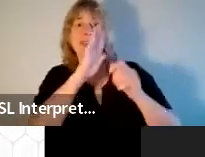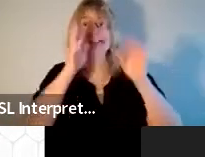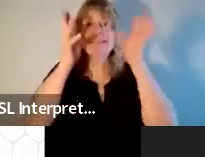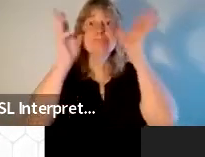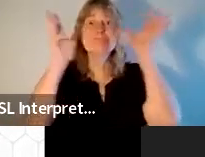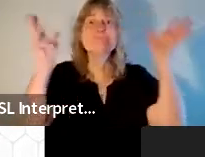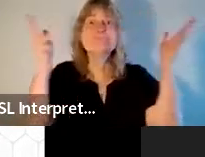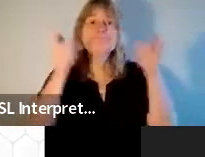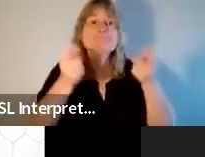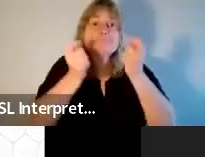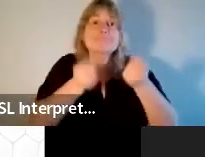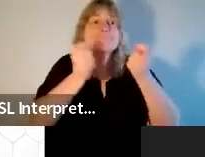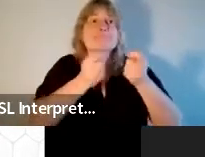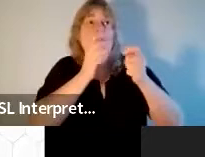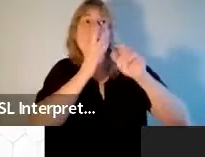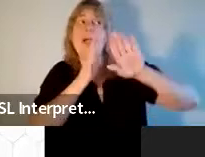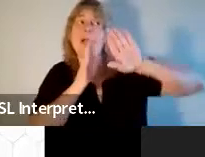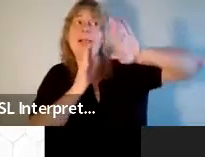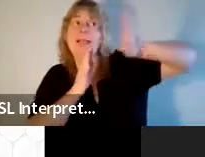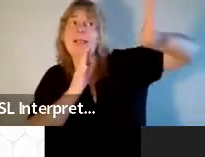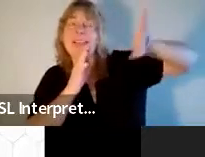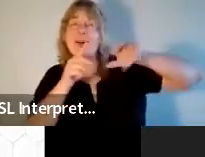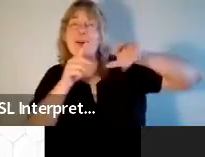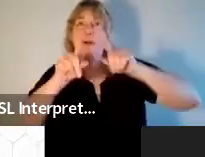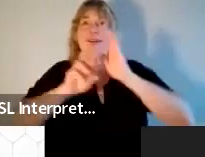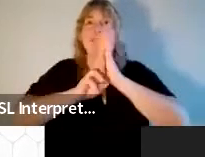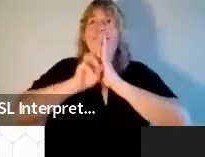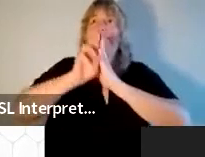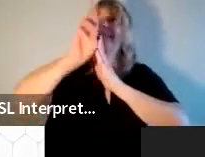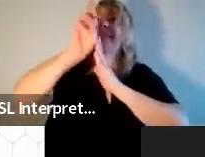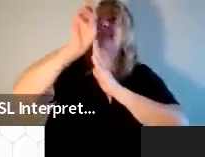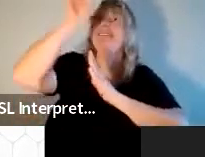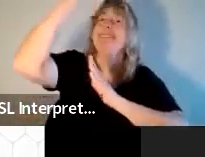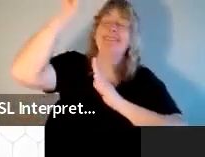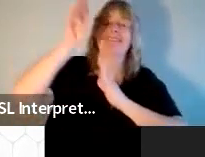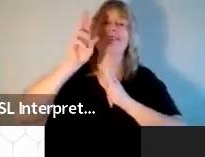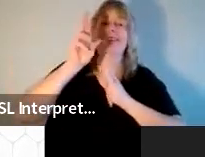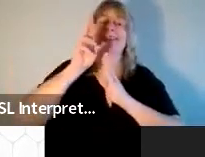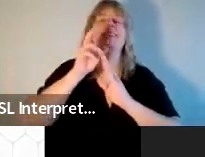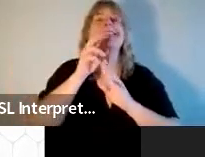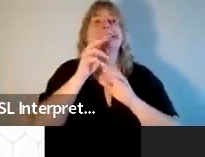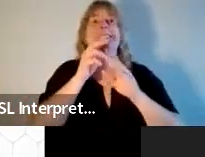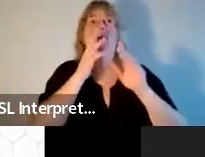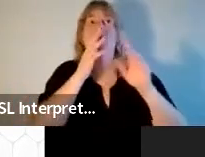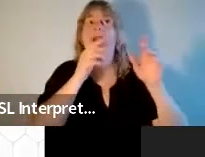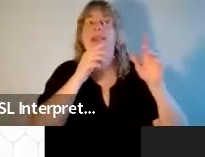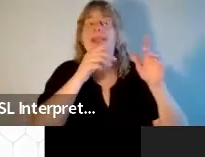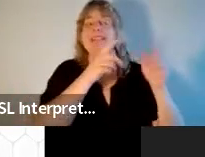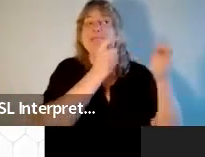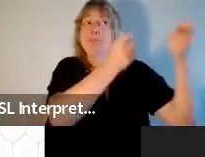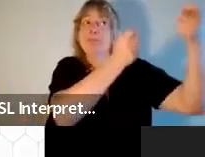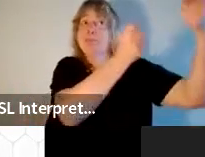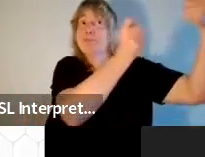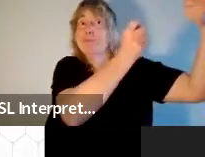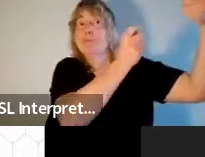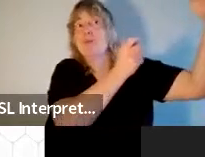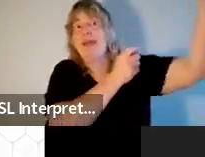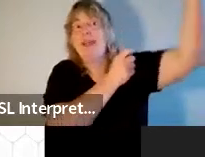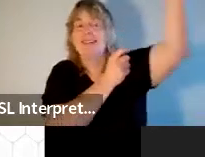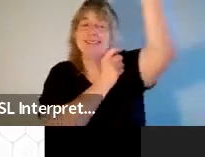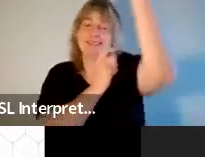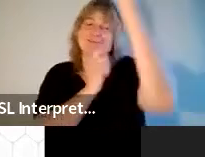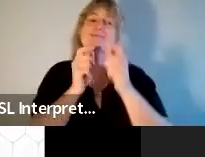it's going into space for the first time. The mirror itself has to fold up all the instruments, the sunshade, everything into this